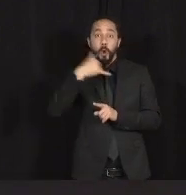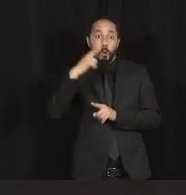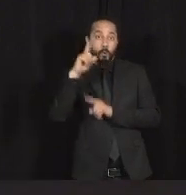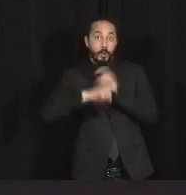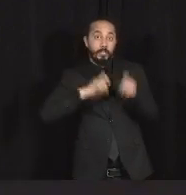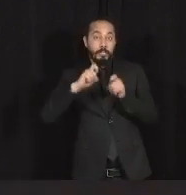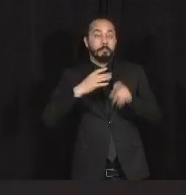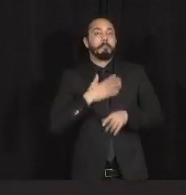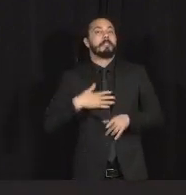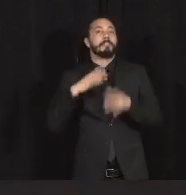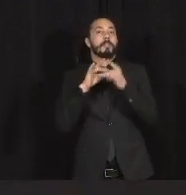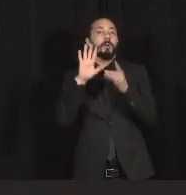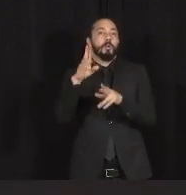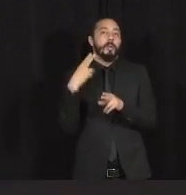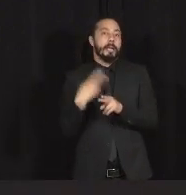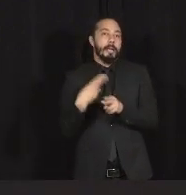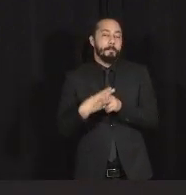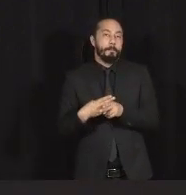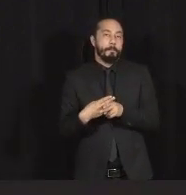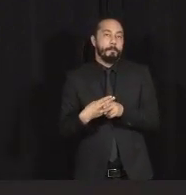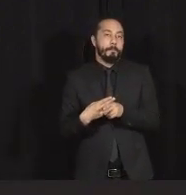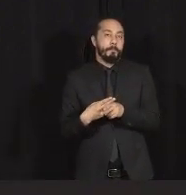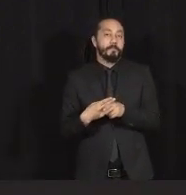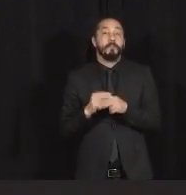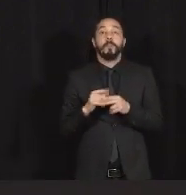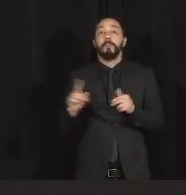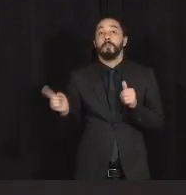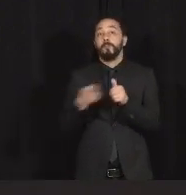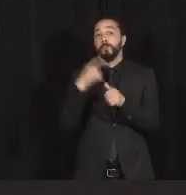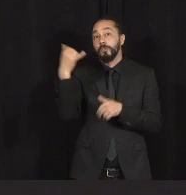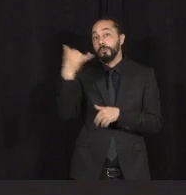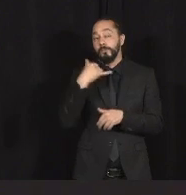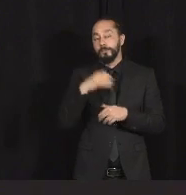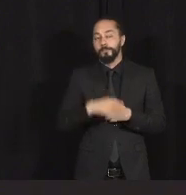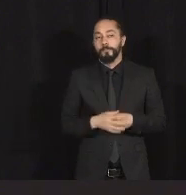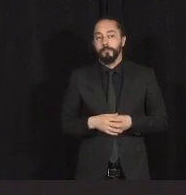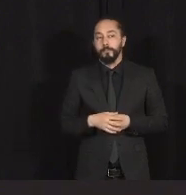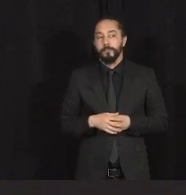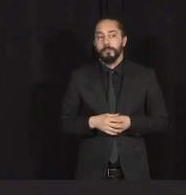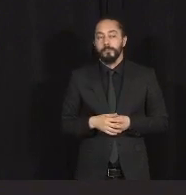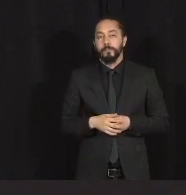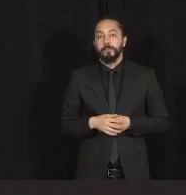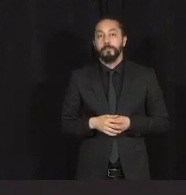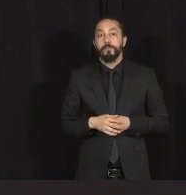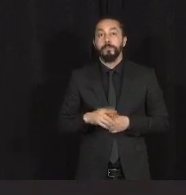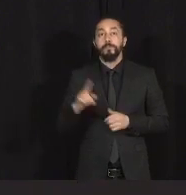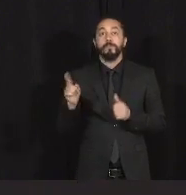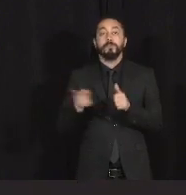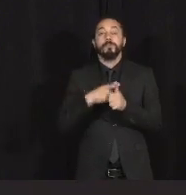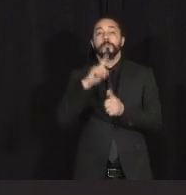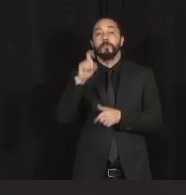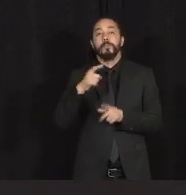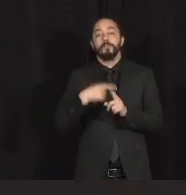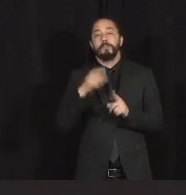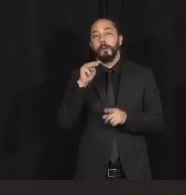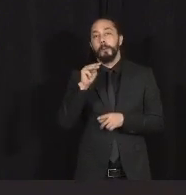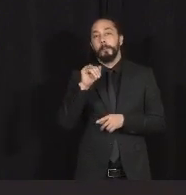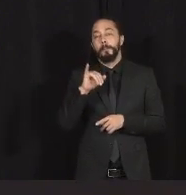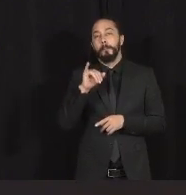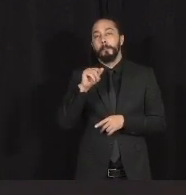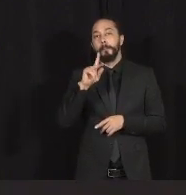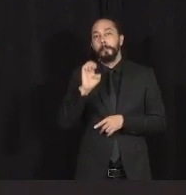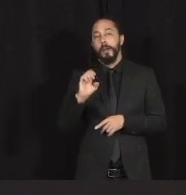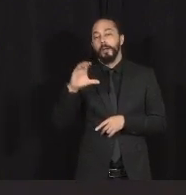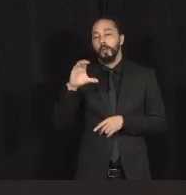for the first caller. Your first question comes from Mike Mike Crawley with CBC News. Please go